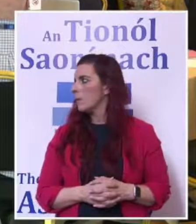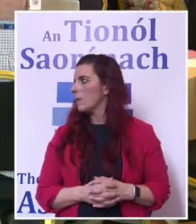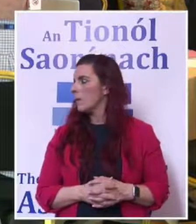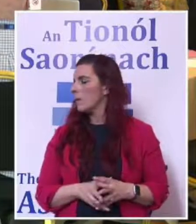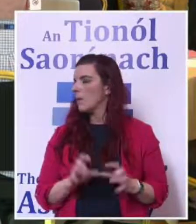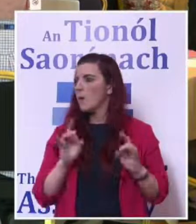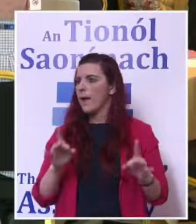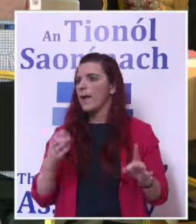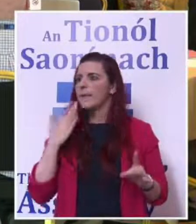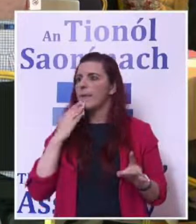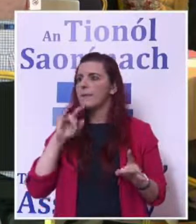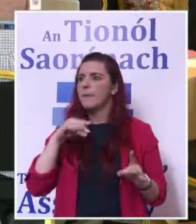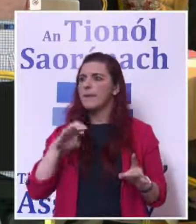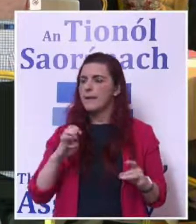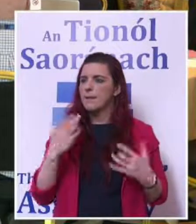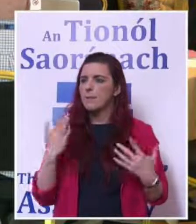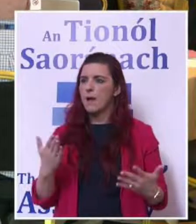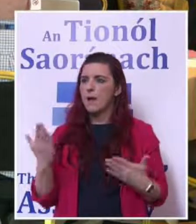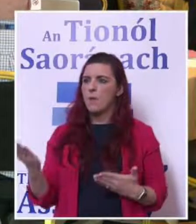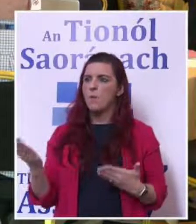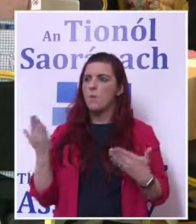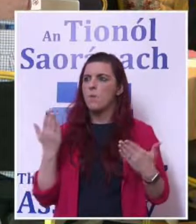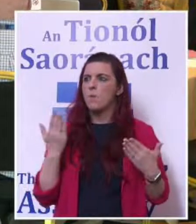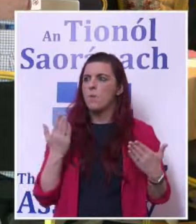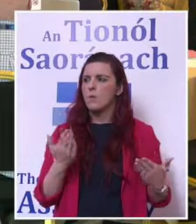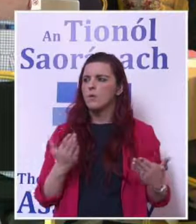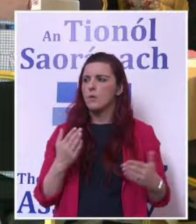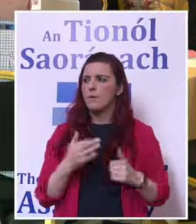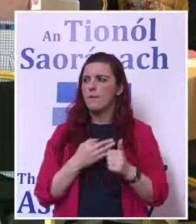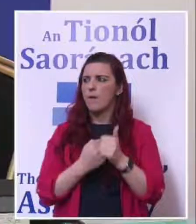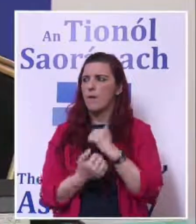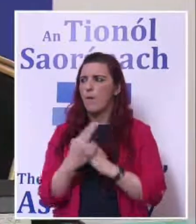Thanks, Madeline. So just to follow up on that